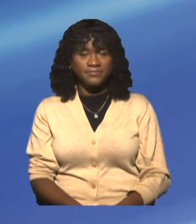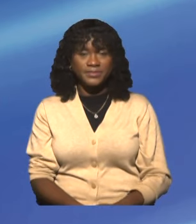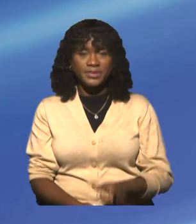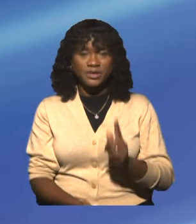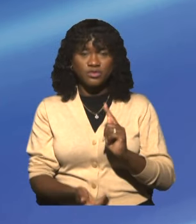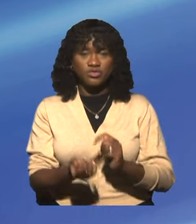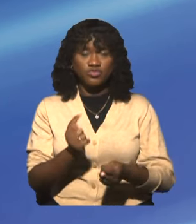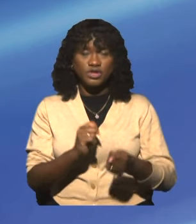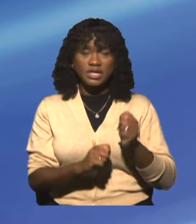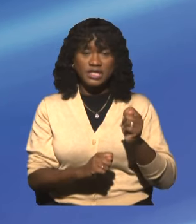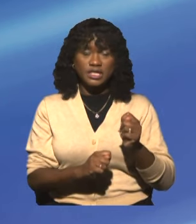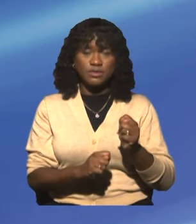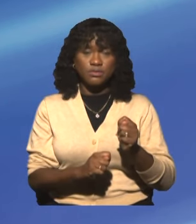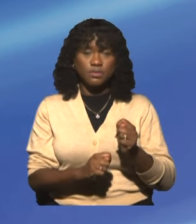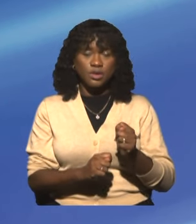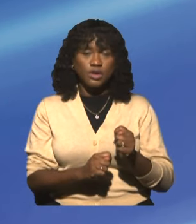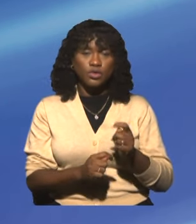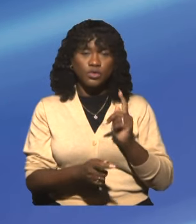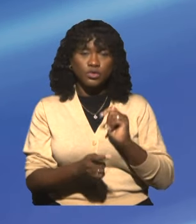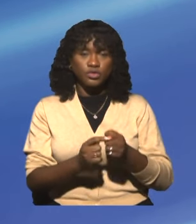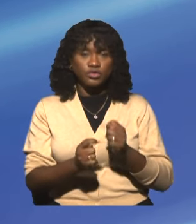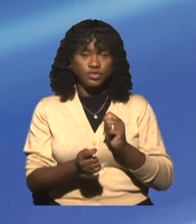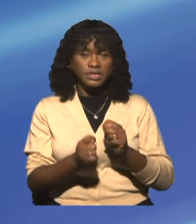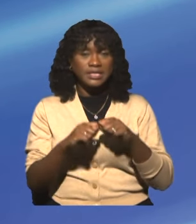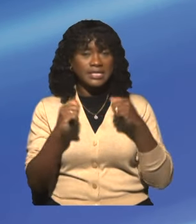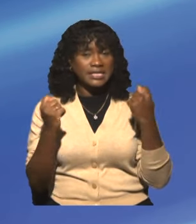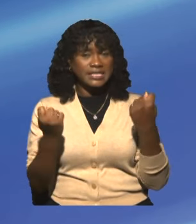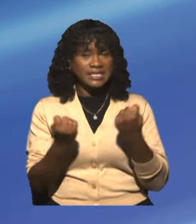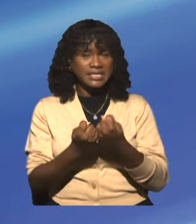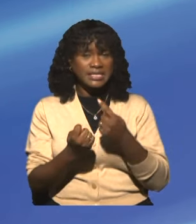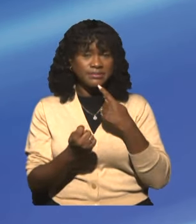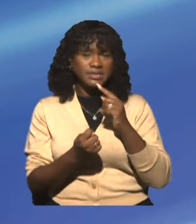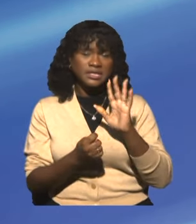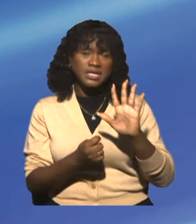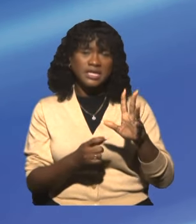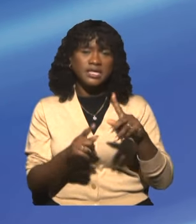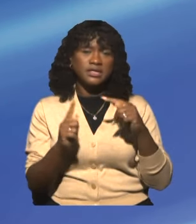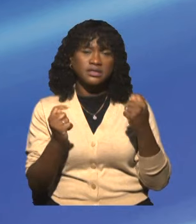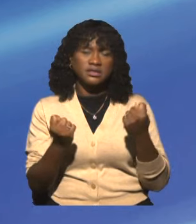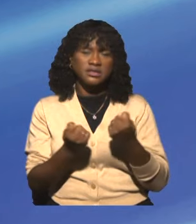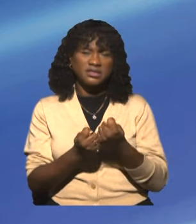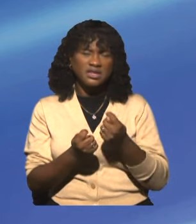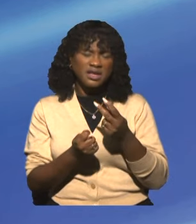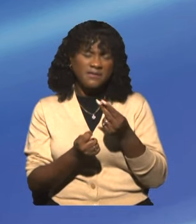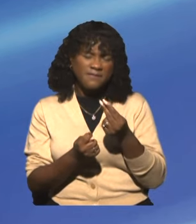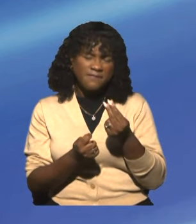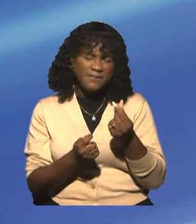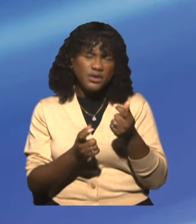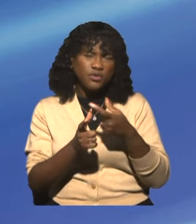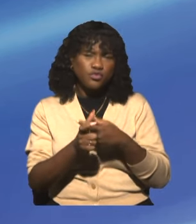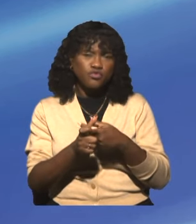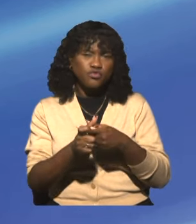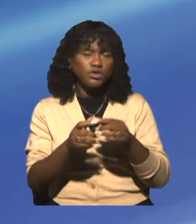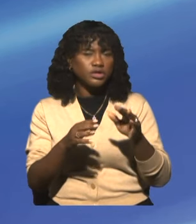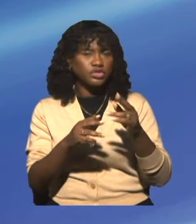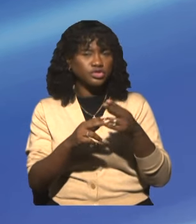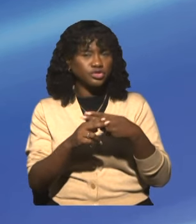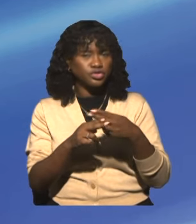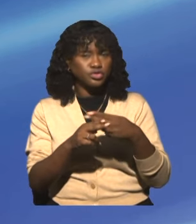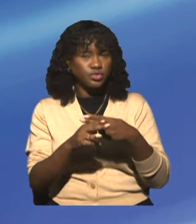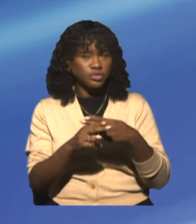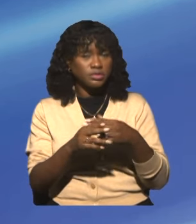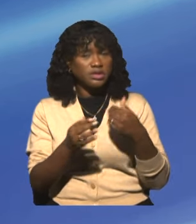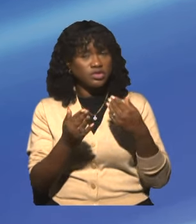Trinidad and Tobago Red Force captain Joshua De Silva admitted his team was a few runs short despite scoring